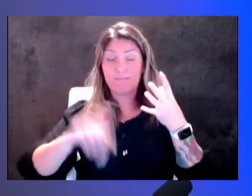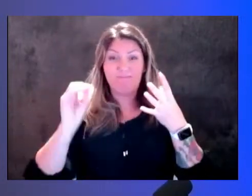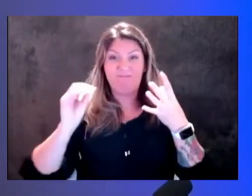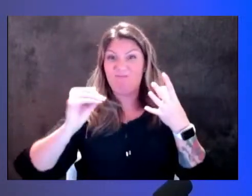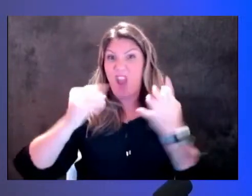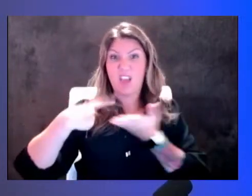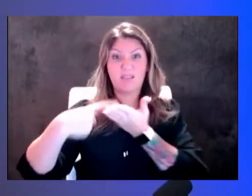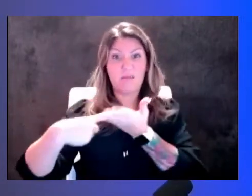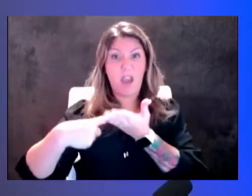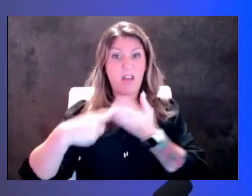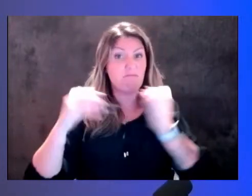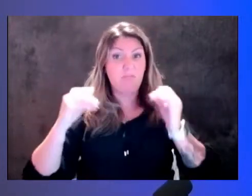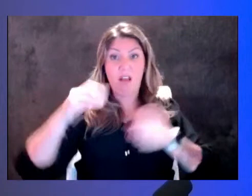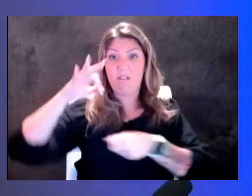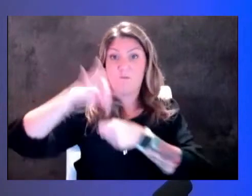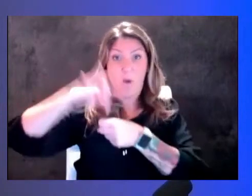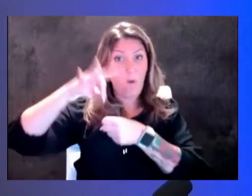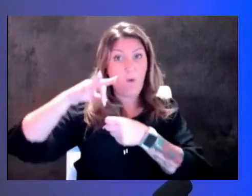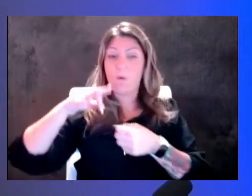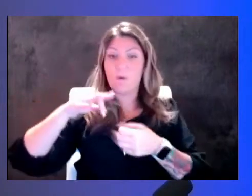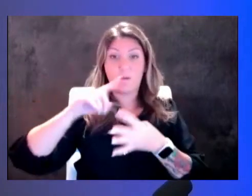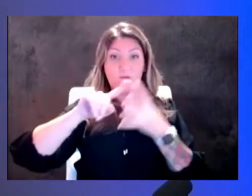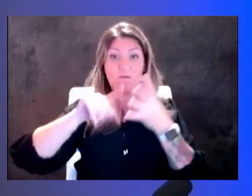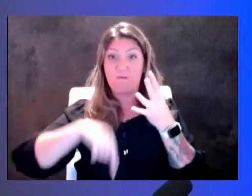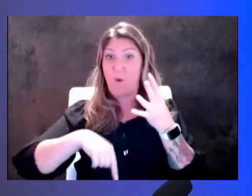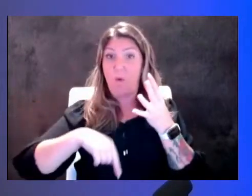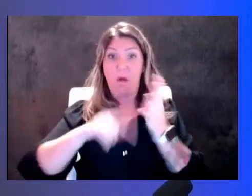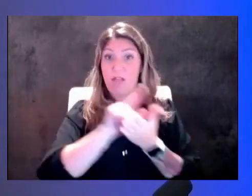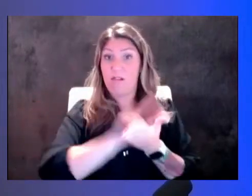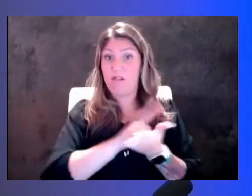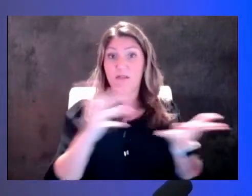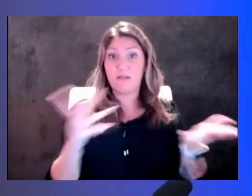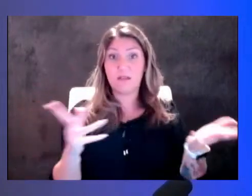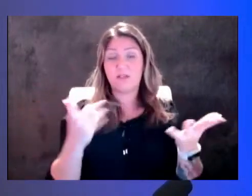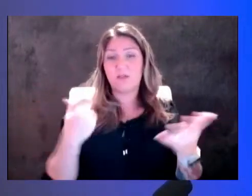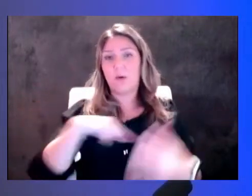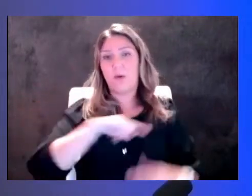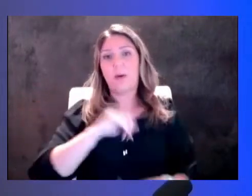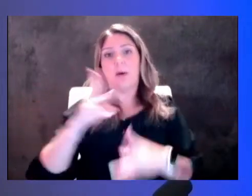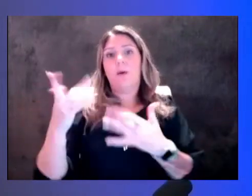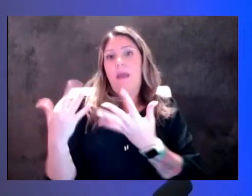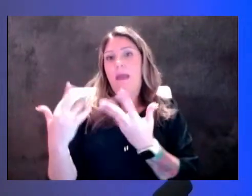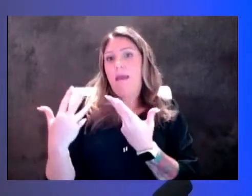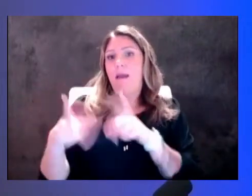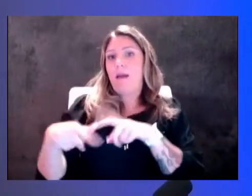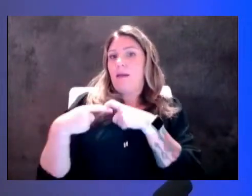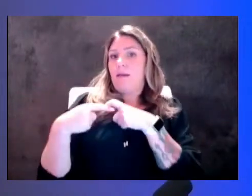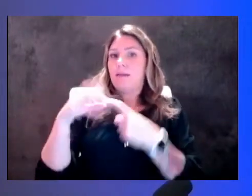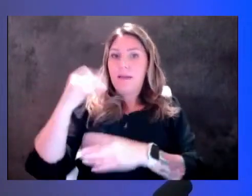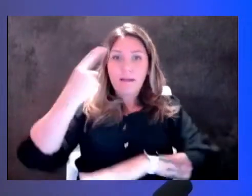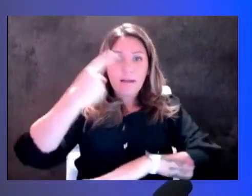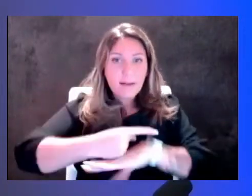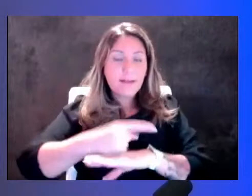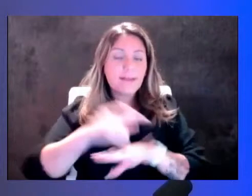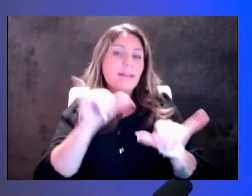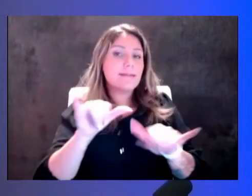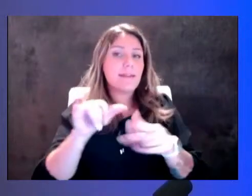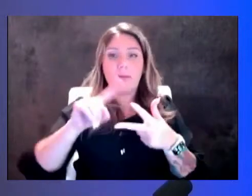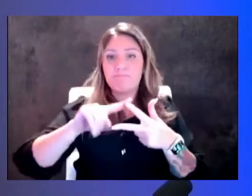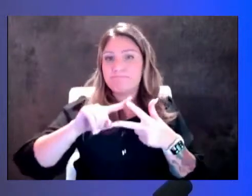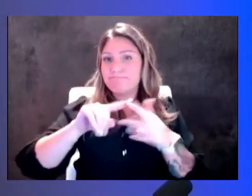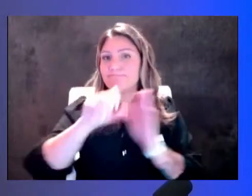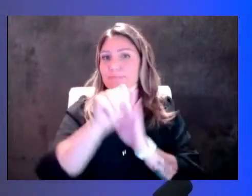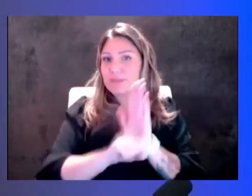been voted on. So again, we're still beholden to these 90-day waivers. Same thing with the state. We know that the state of Kansas has